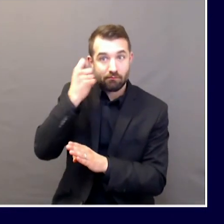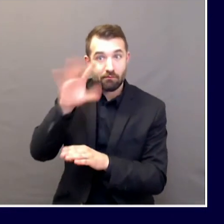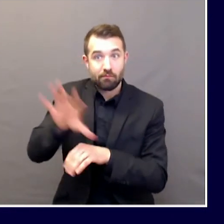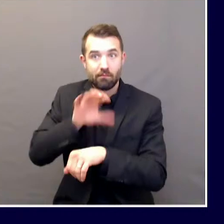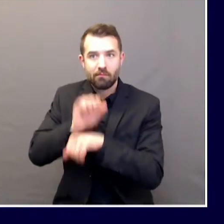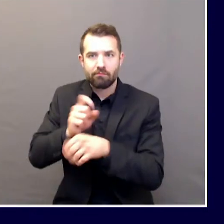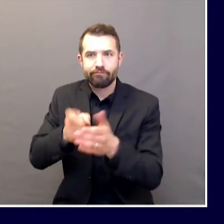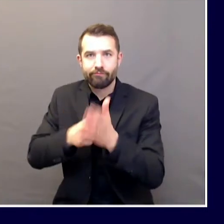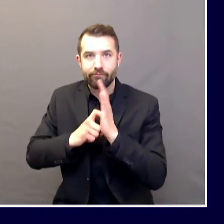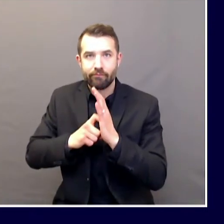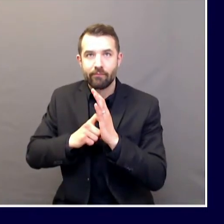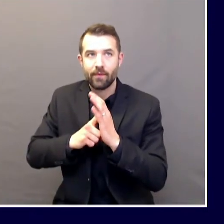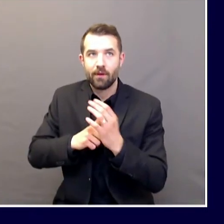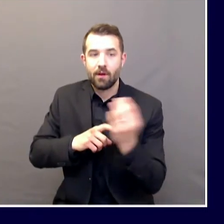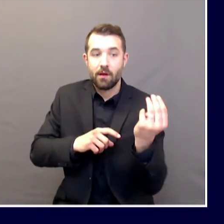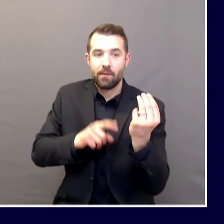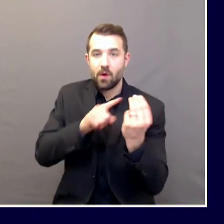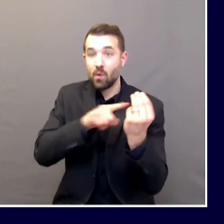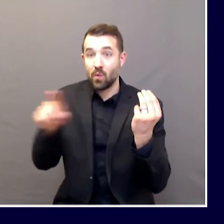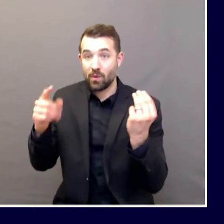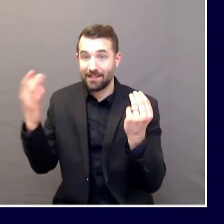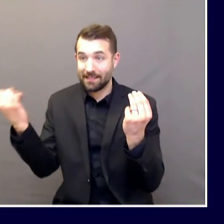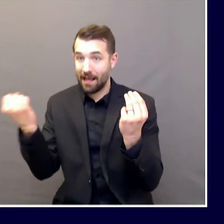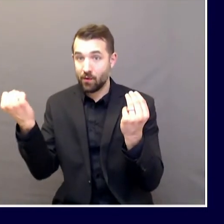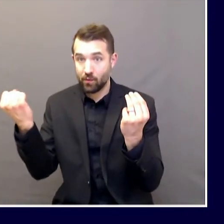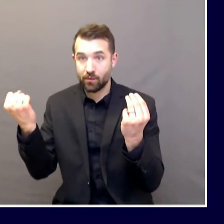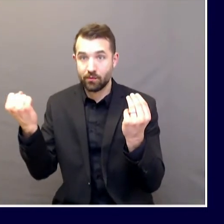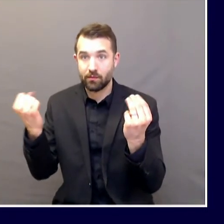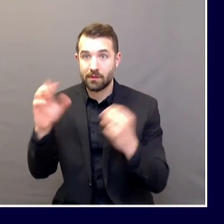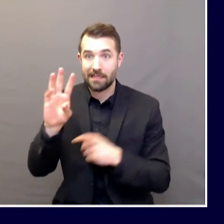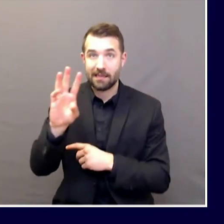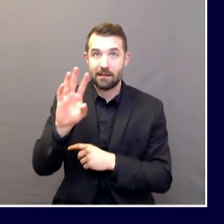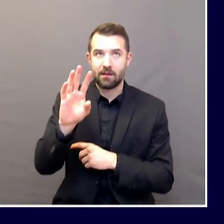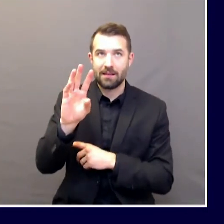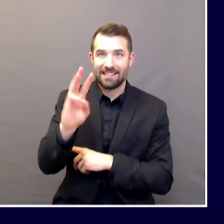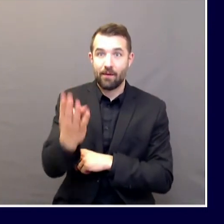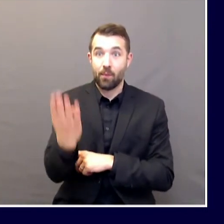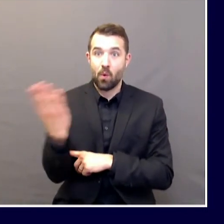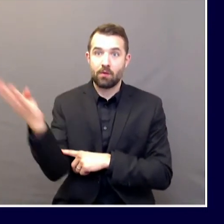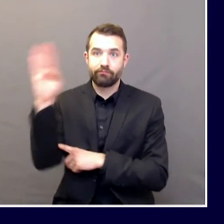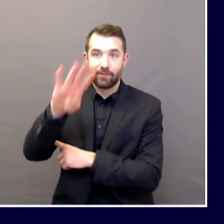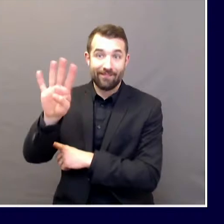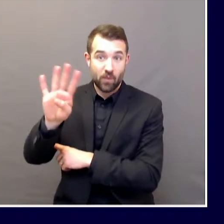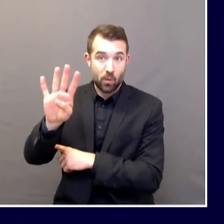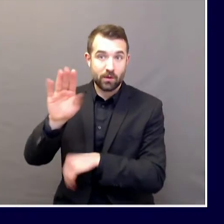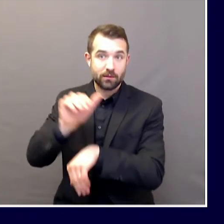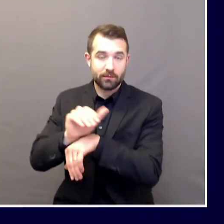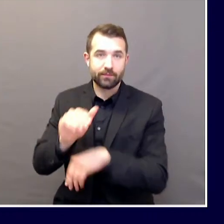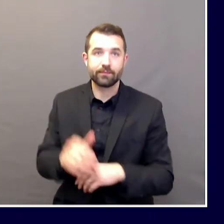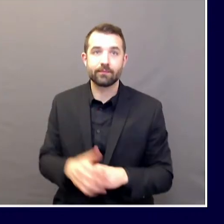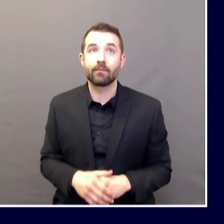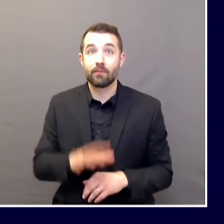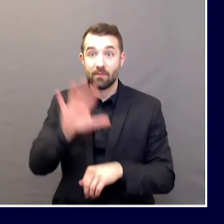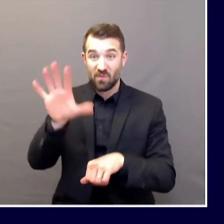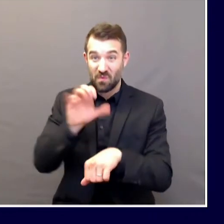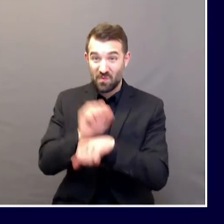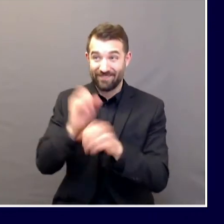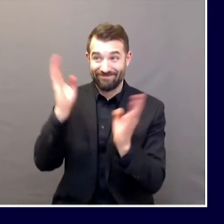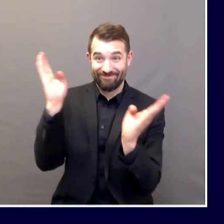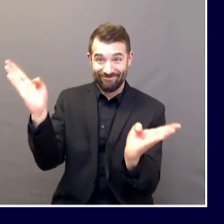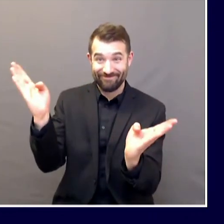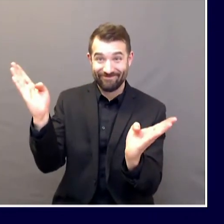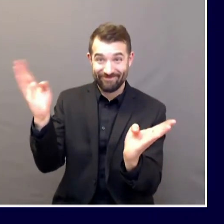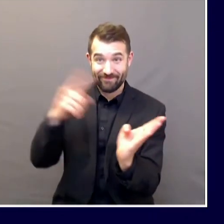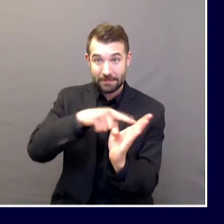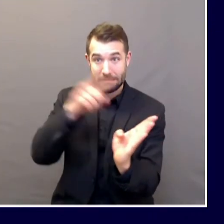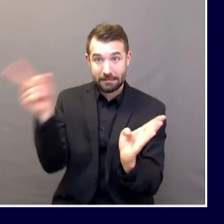7 a.m. and 4 p.m. We are trying to do everything we can to make vaccines not just available, but